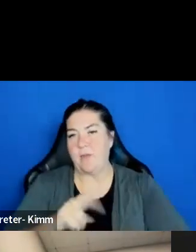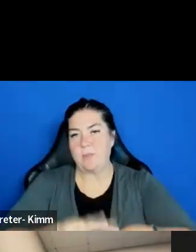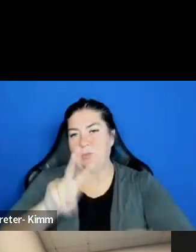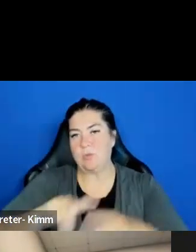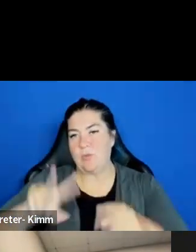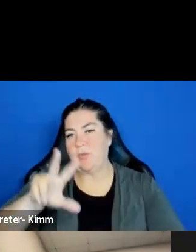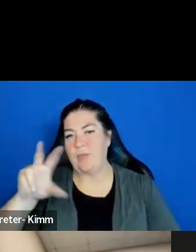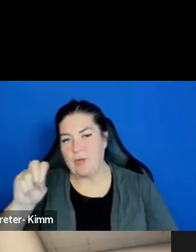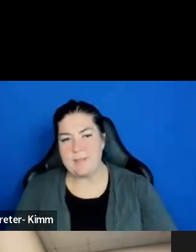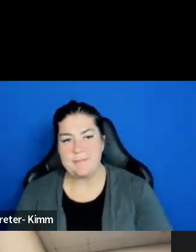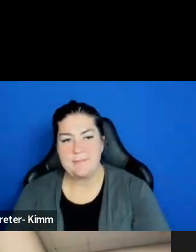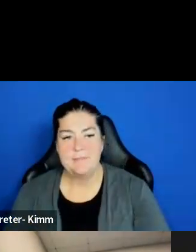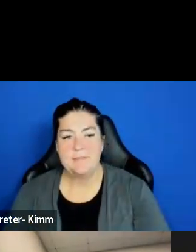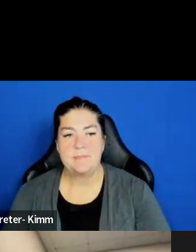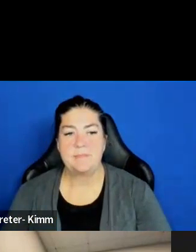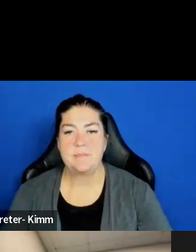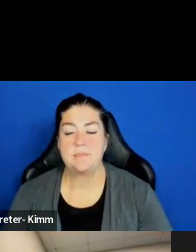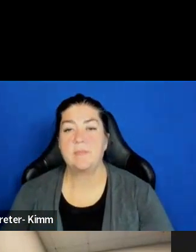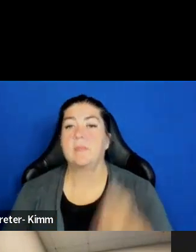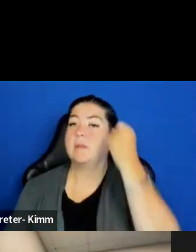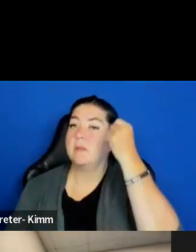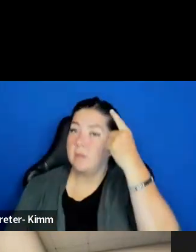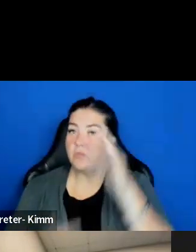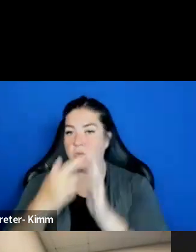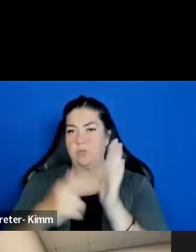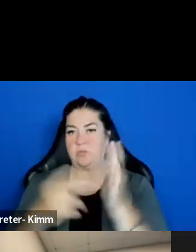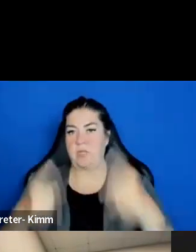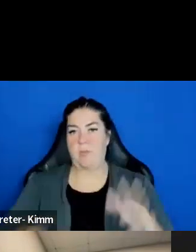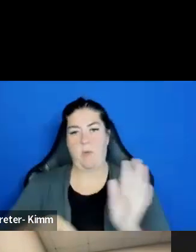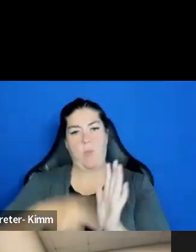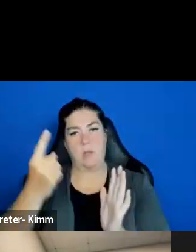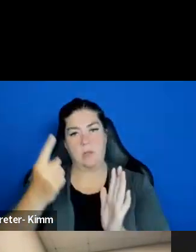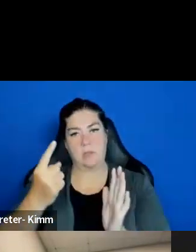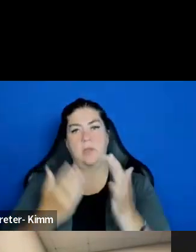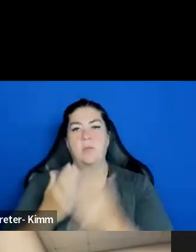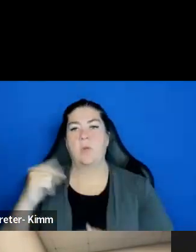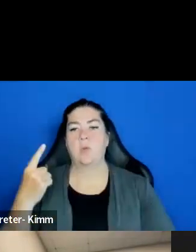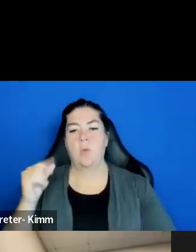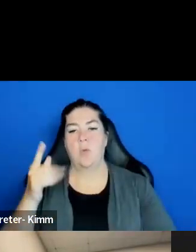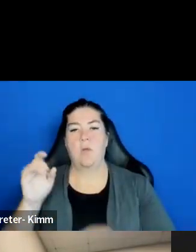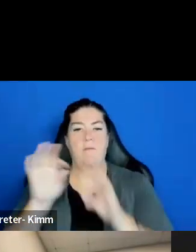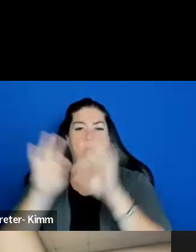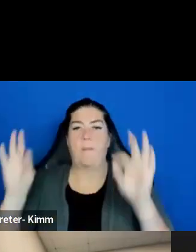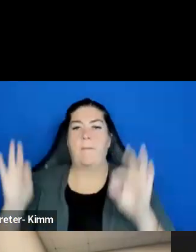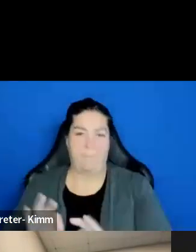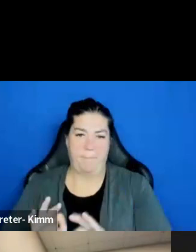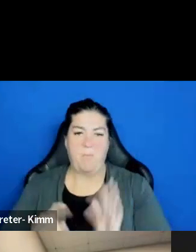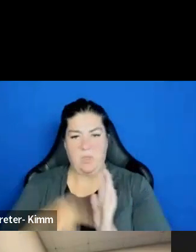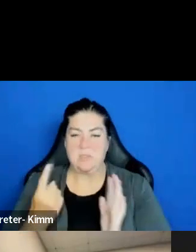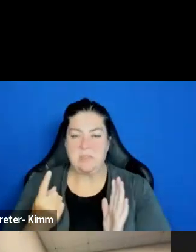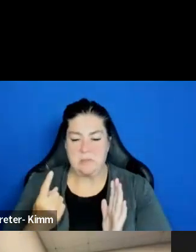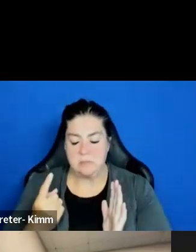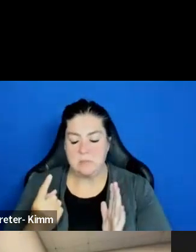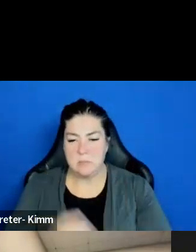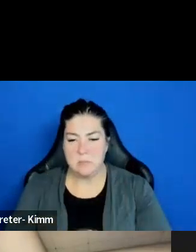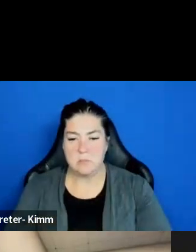Okay, you should just have to register once. And it's through a Google form that you do the registration. We are